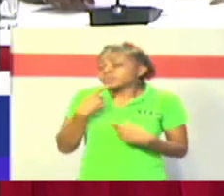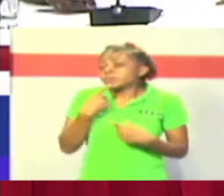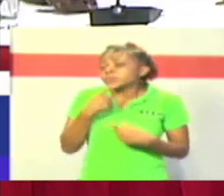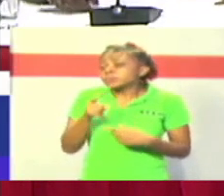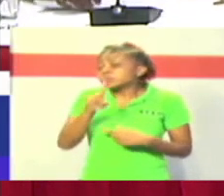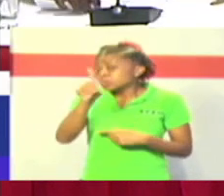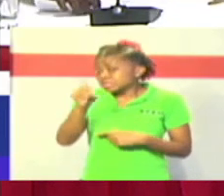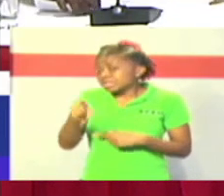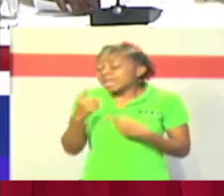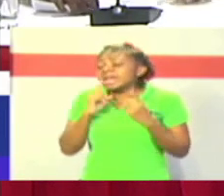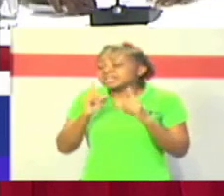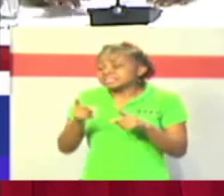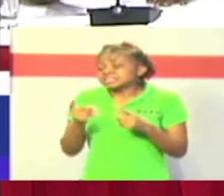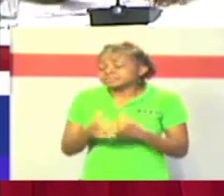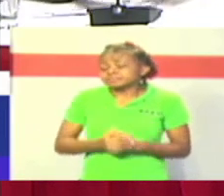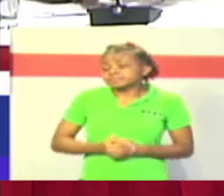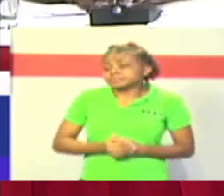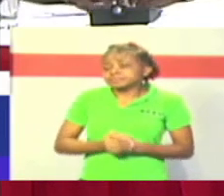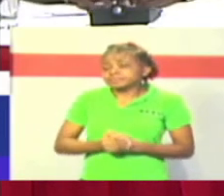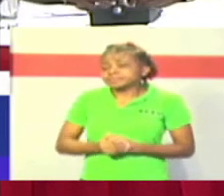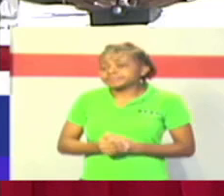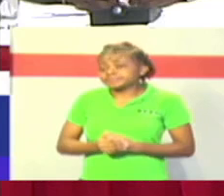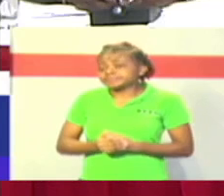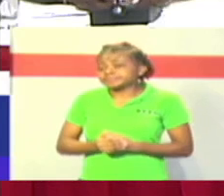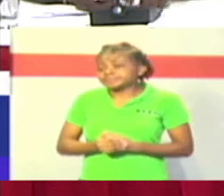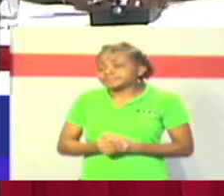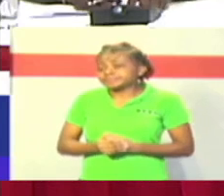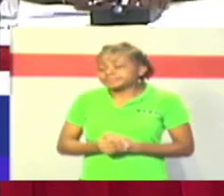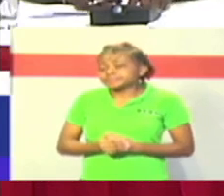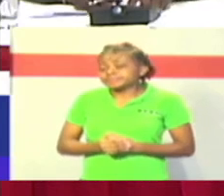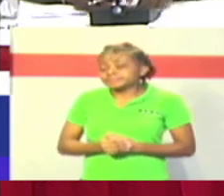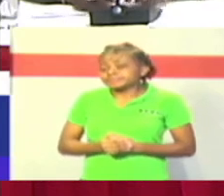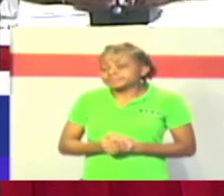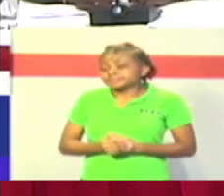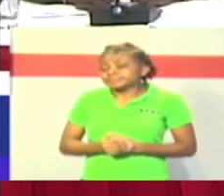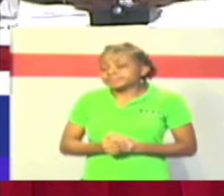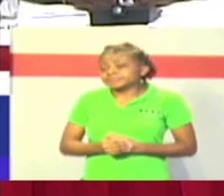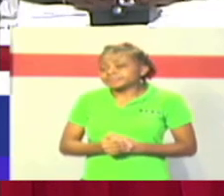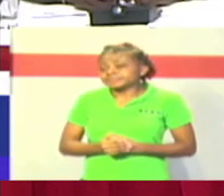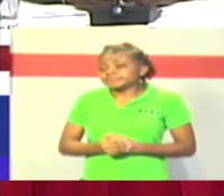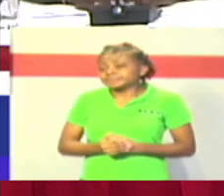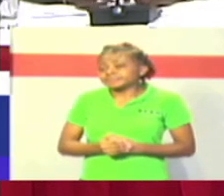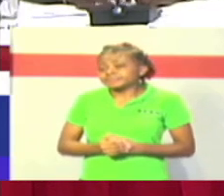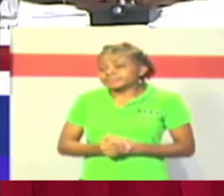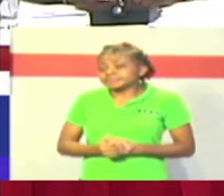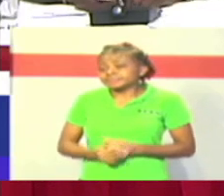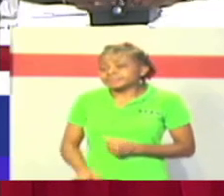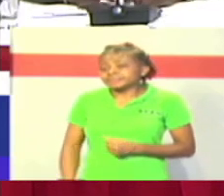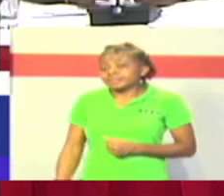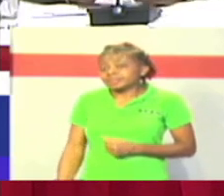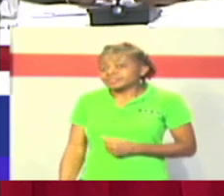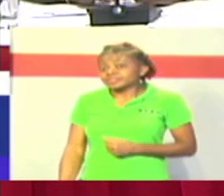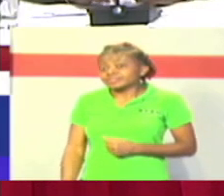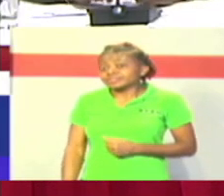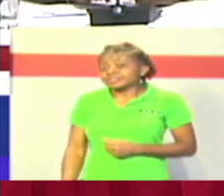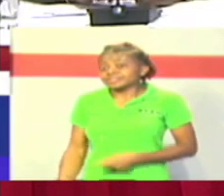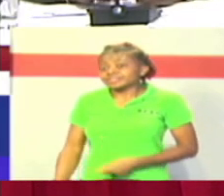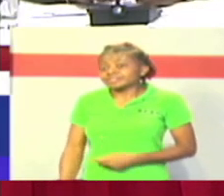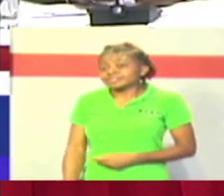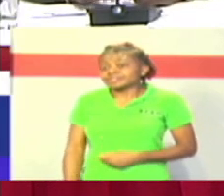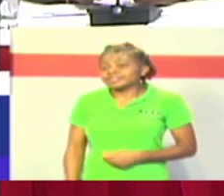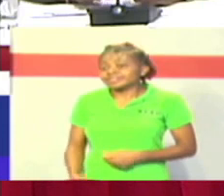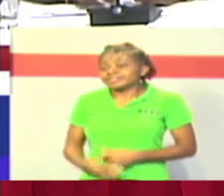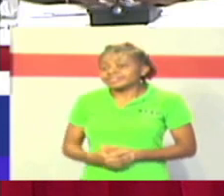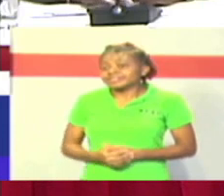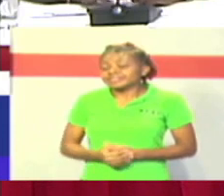and that of the media house that you represent. You would be allowed two brief questions in the first instance. Please